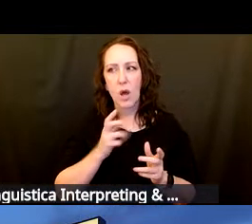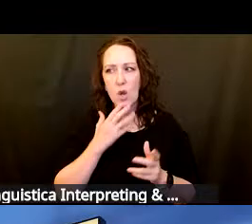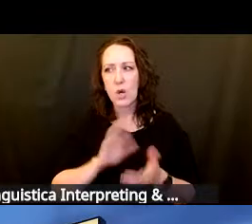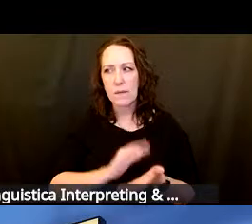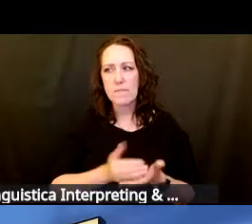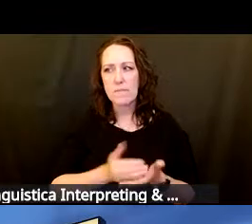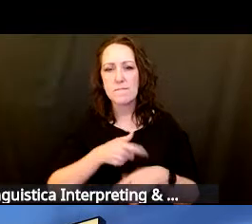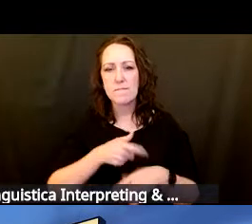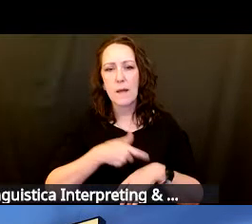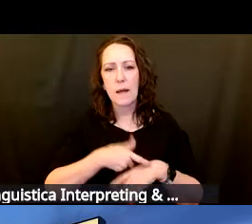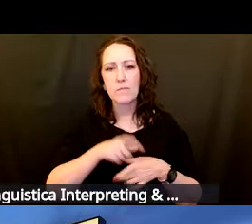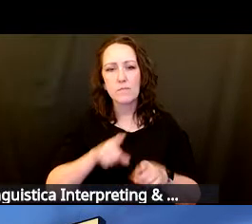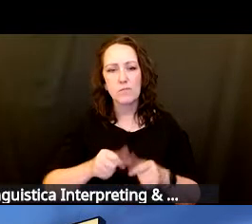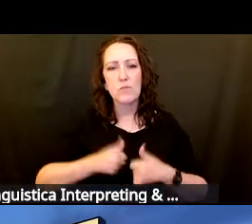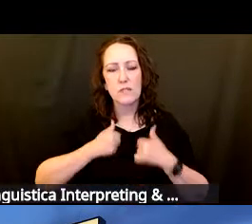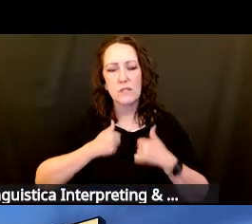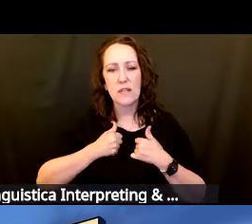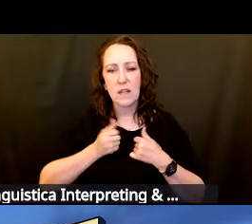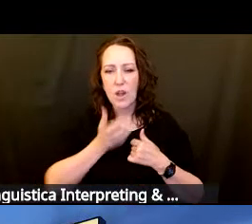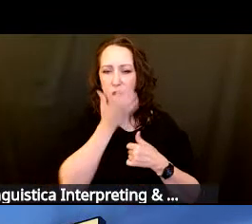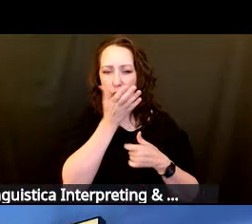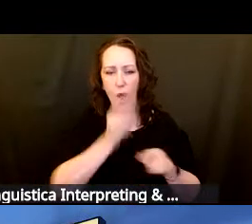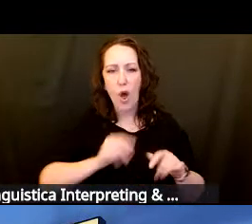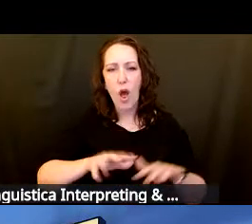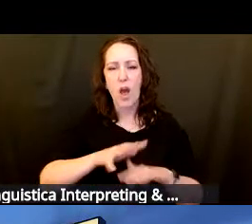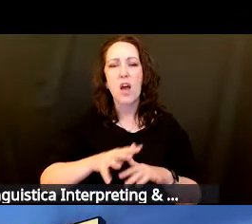the residential lawn and garden discussion.